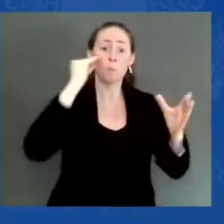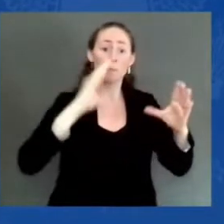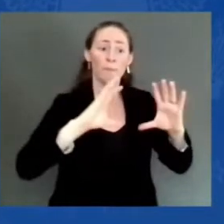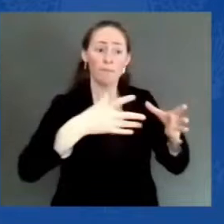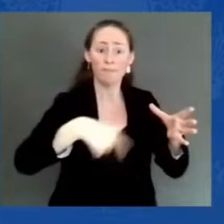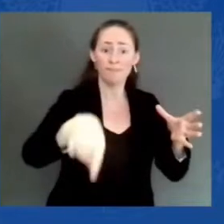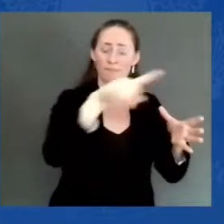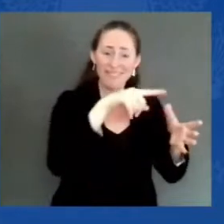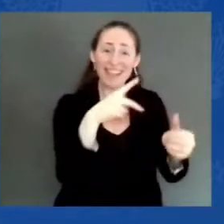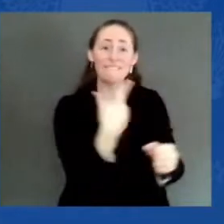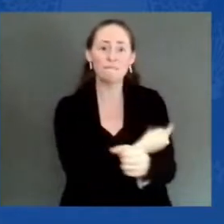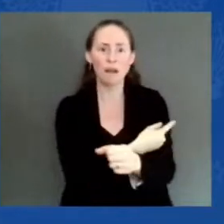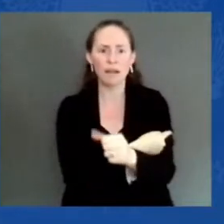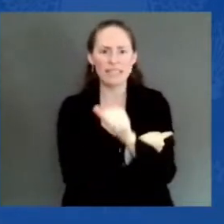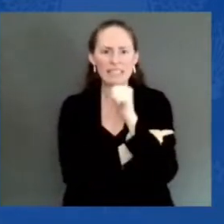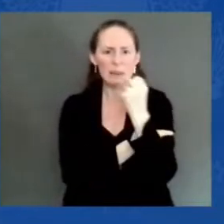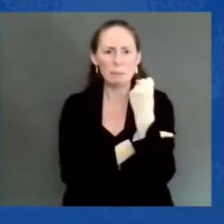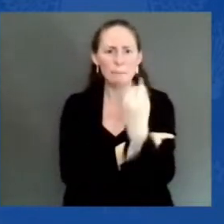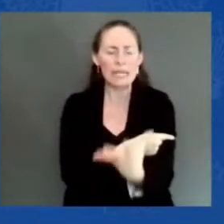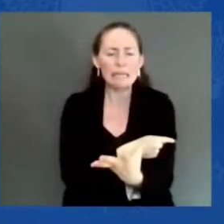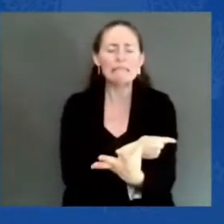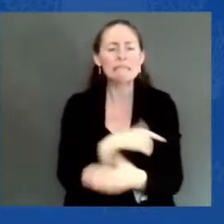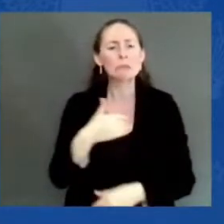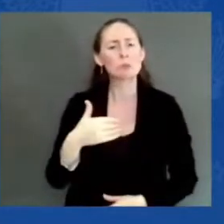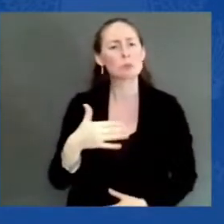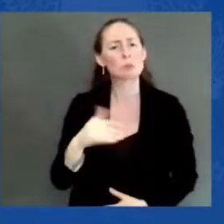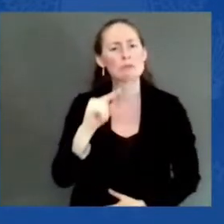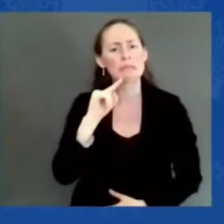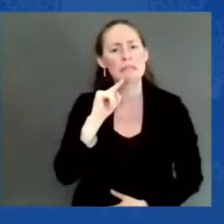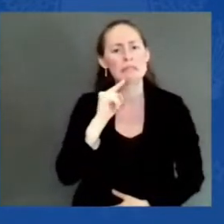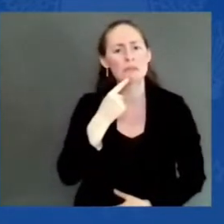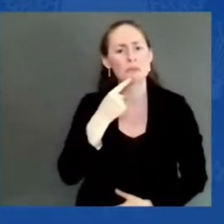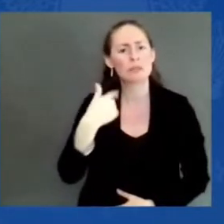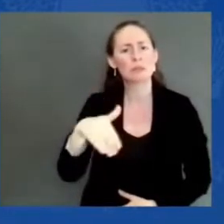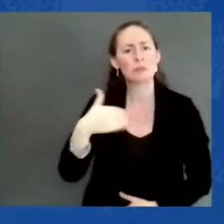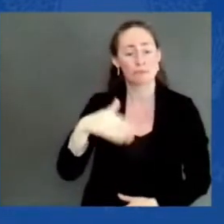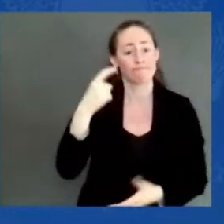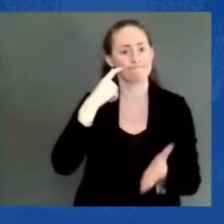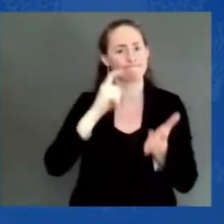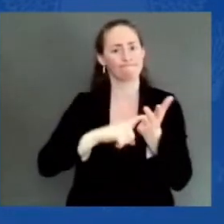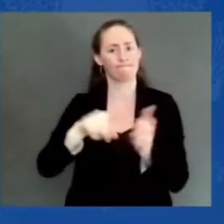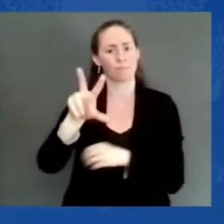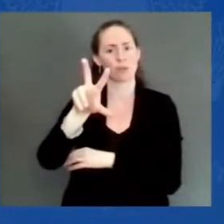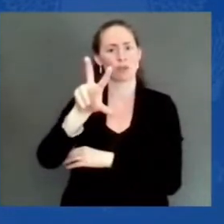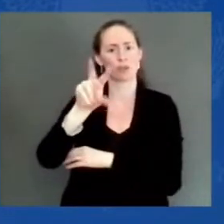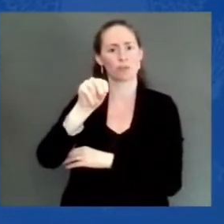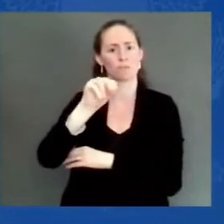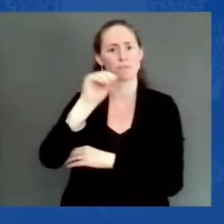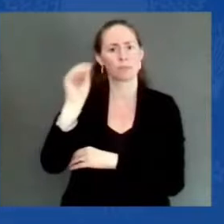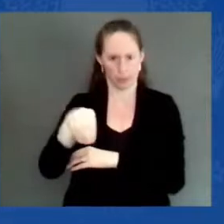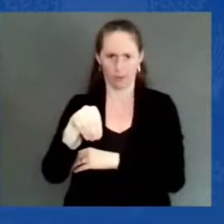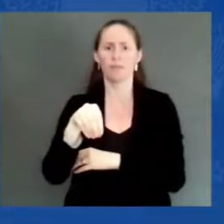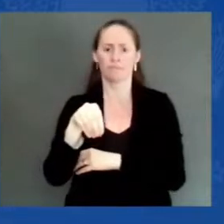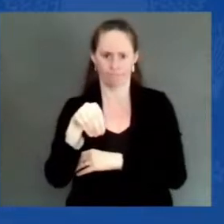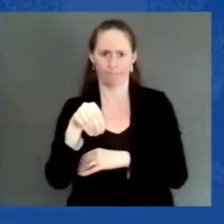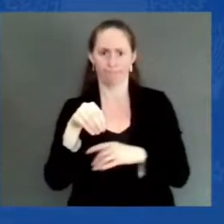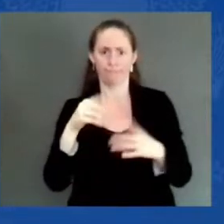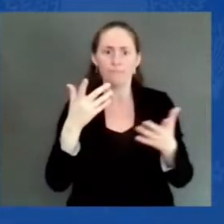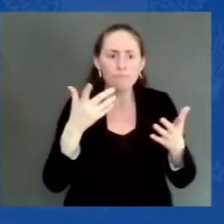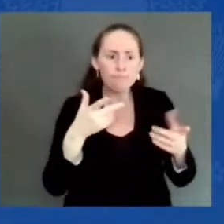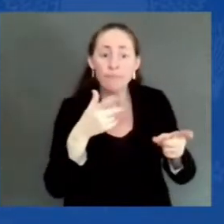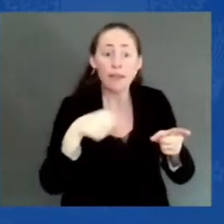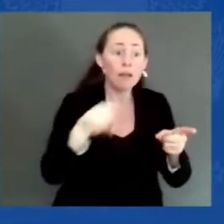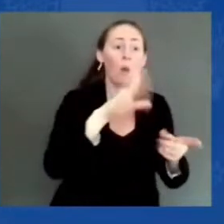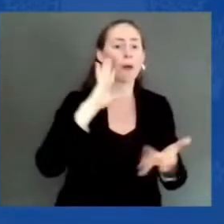is associated with at least 30% less COVID-19 cases among long-term care residents. With this